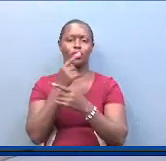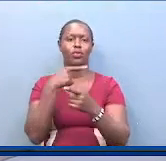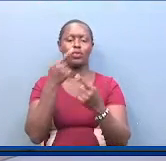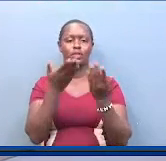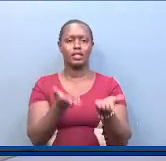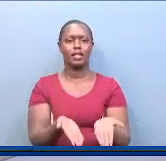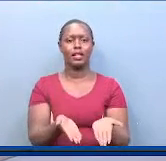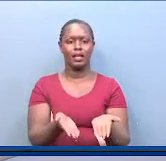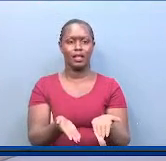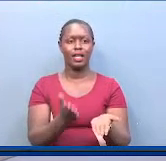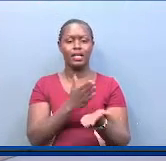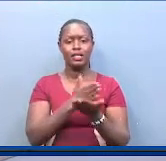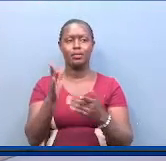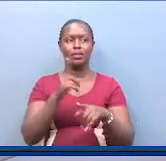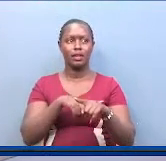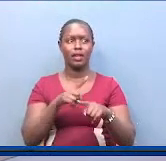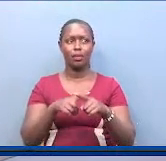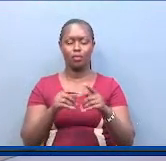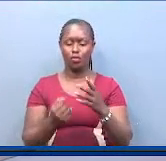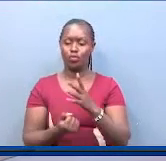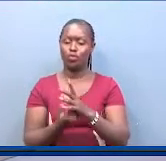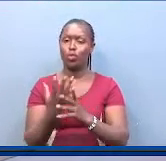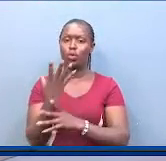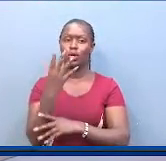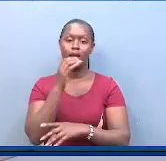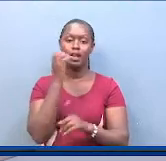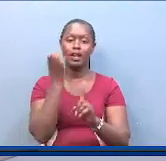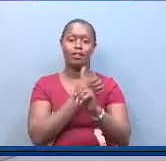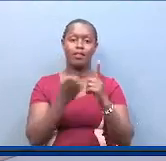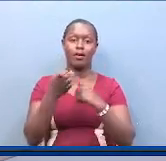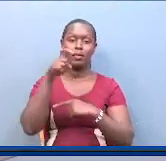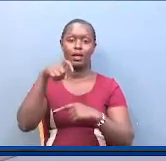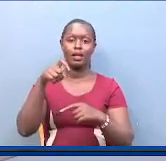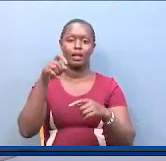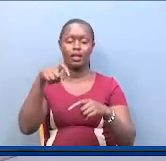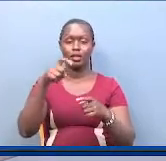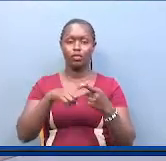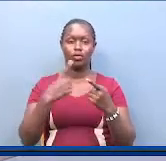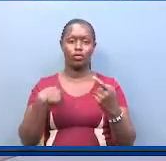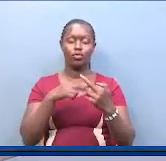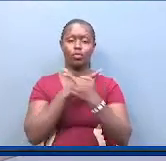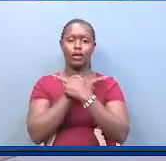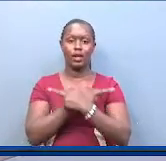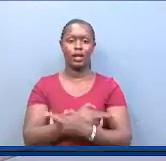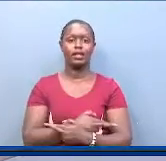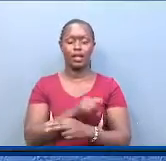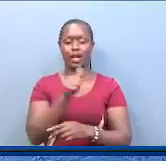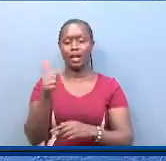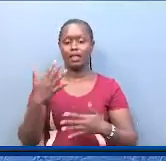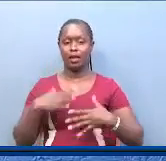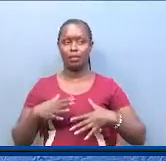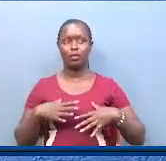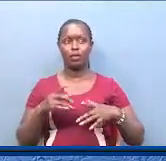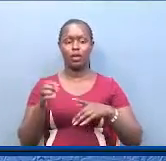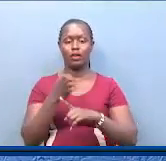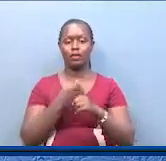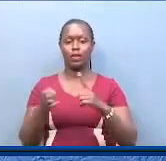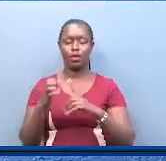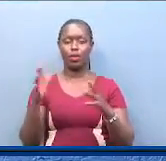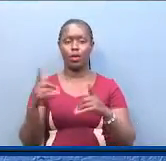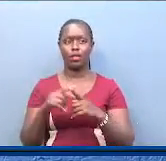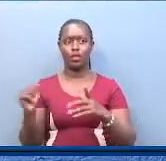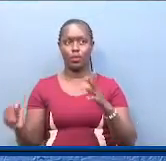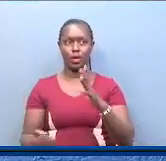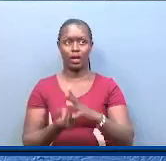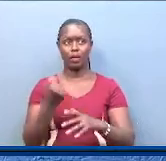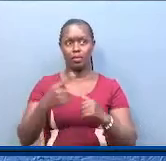it? Sometimes you're raised in an environment that requires you to relax a bit longer. Other people are raised in an environment where they wake up at